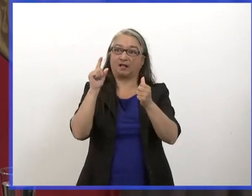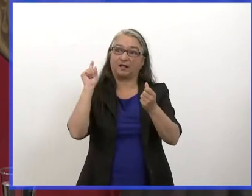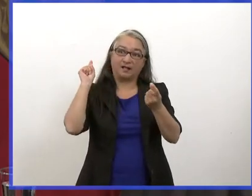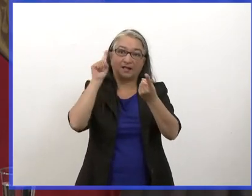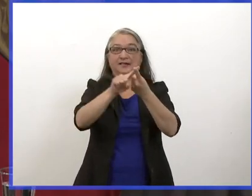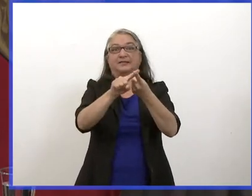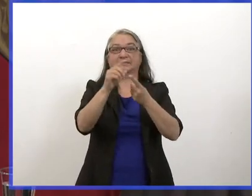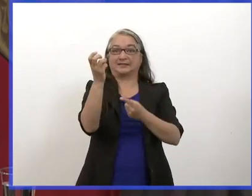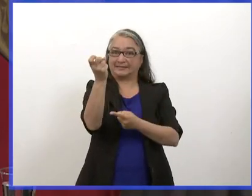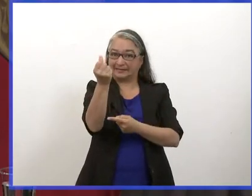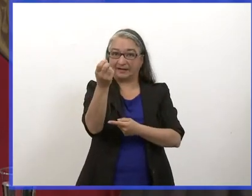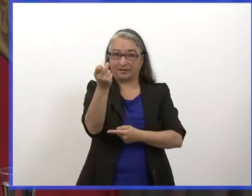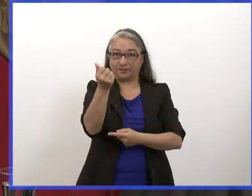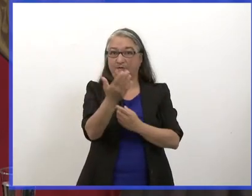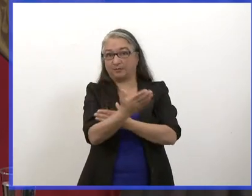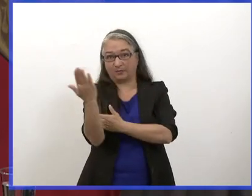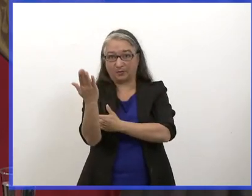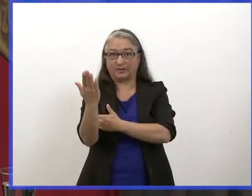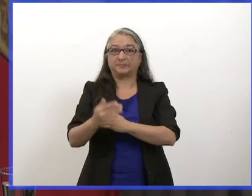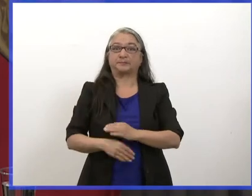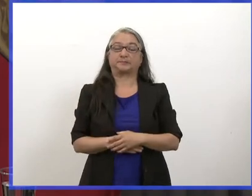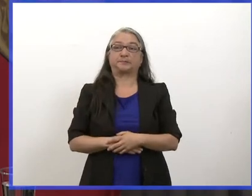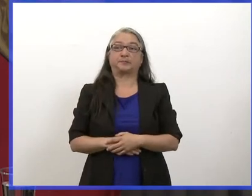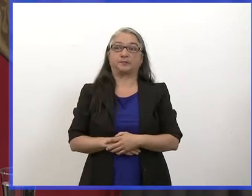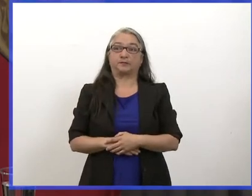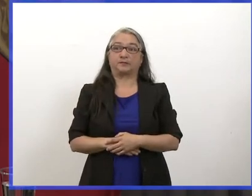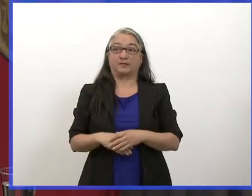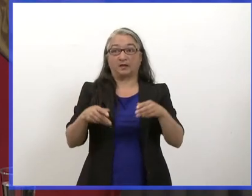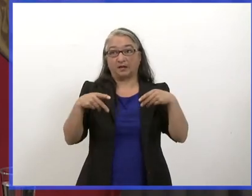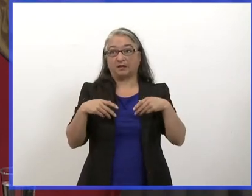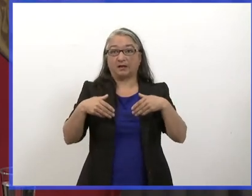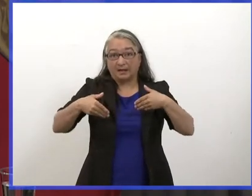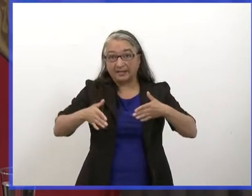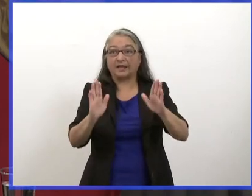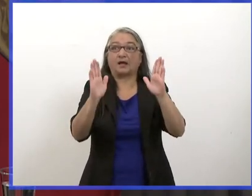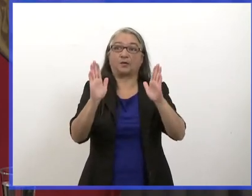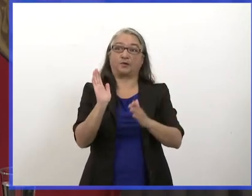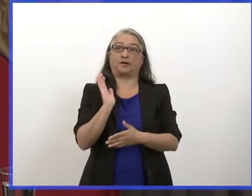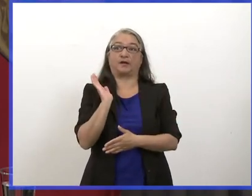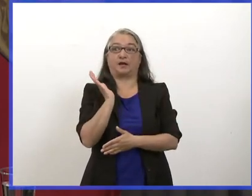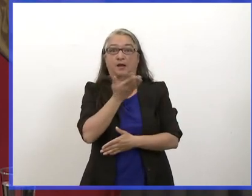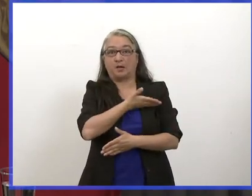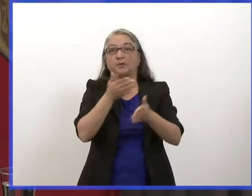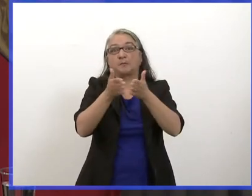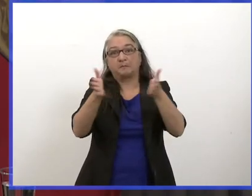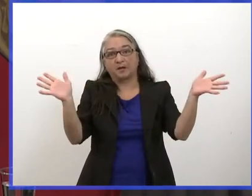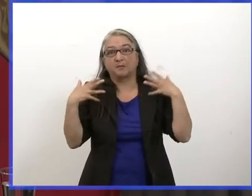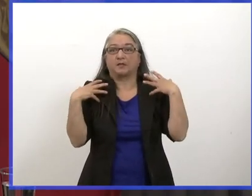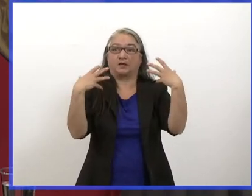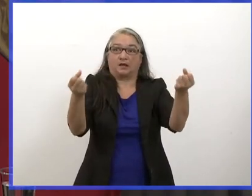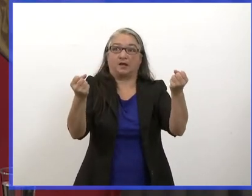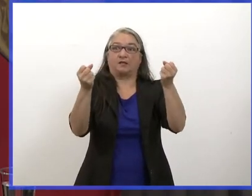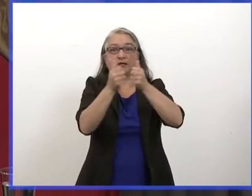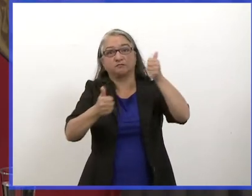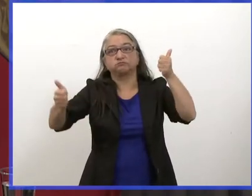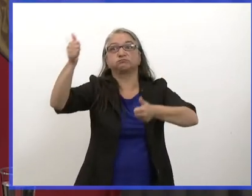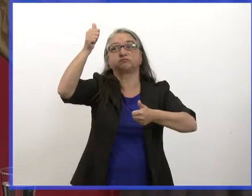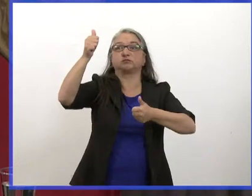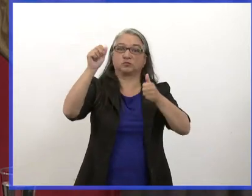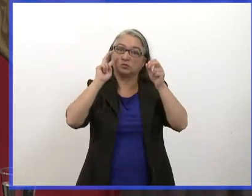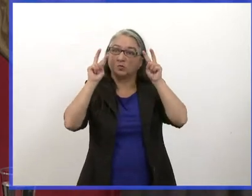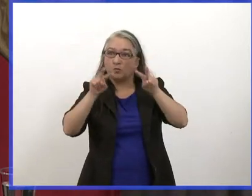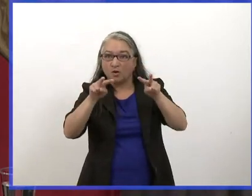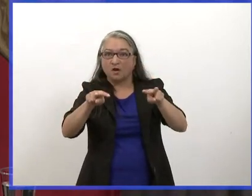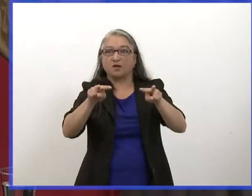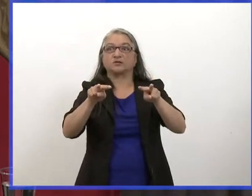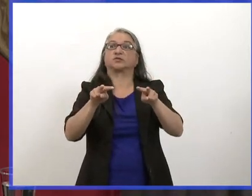was to allow our officials and our public health leaders to monitor the case counts, the hospital capacity, the effectiveness of the